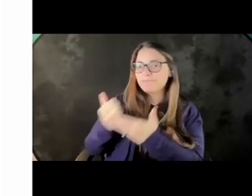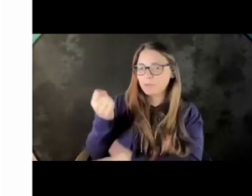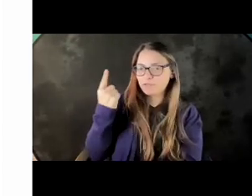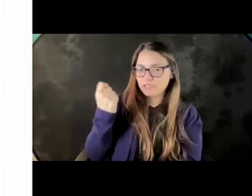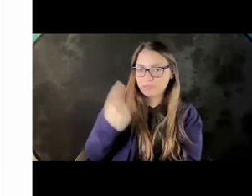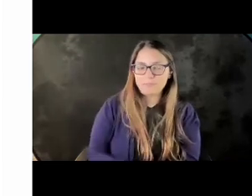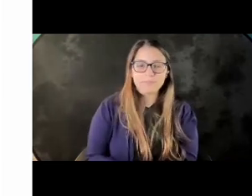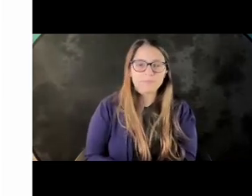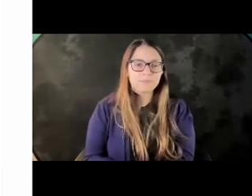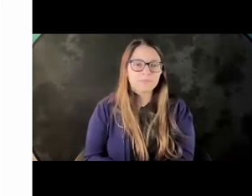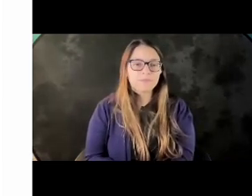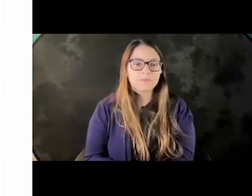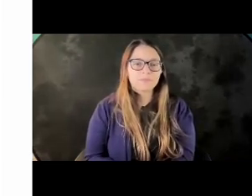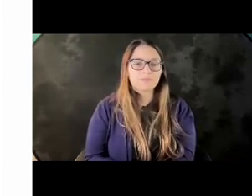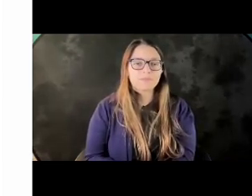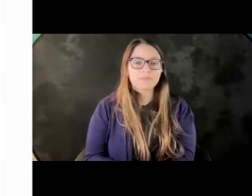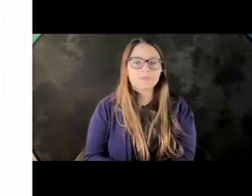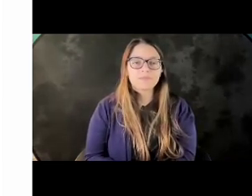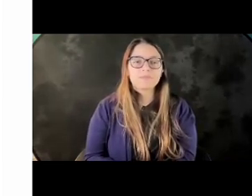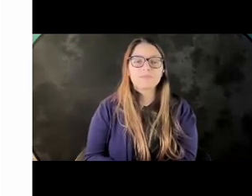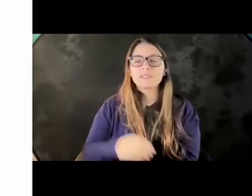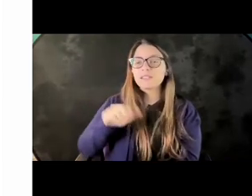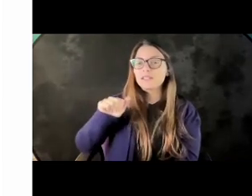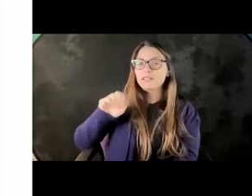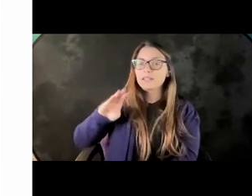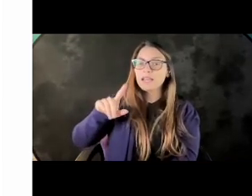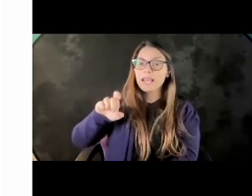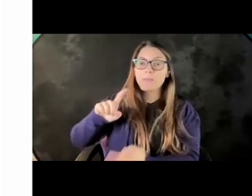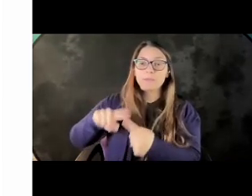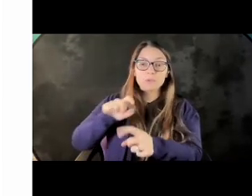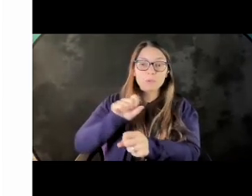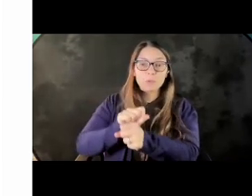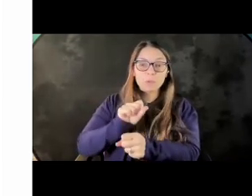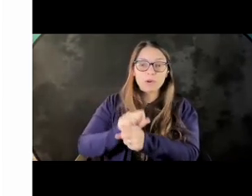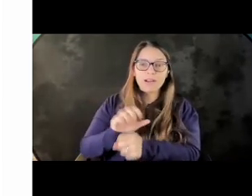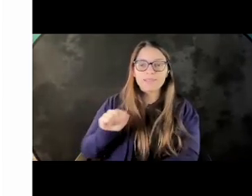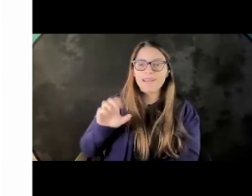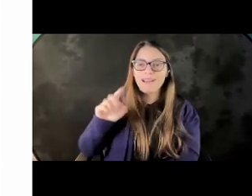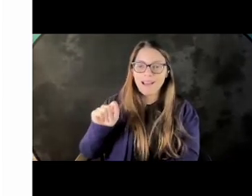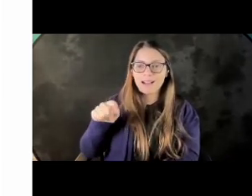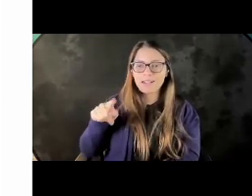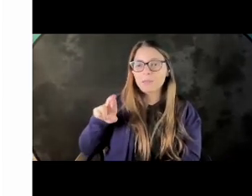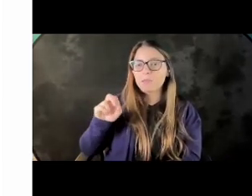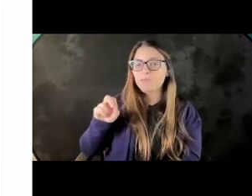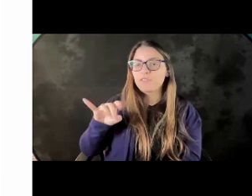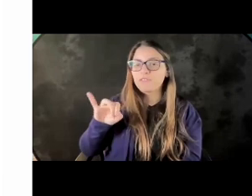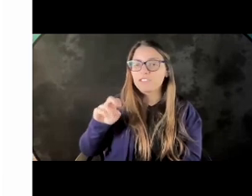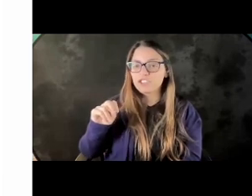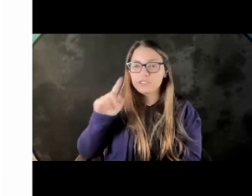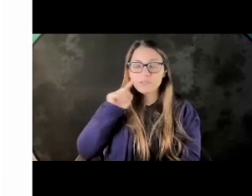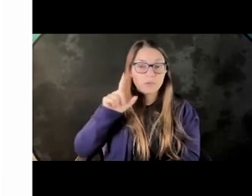So the Able to Work Act provision for 2025,